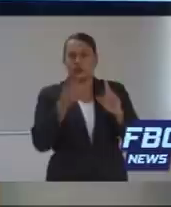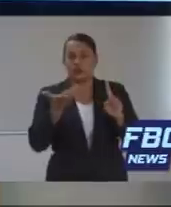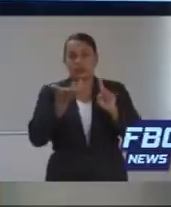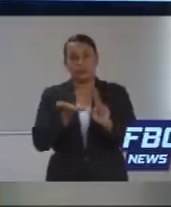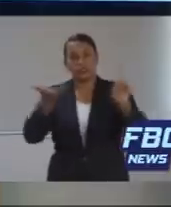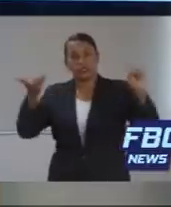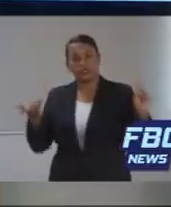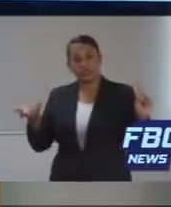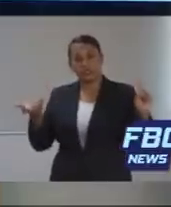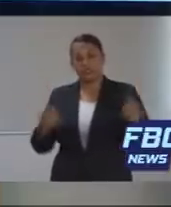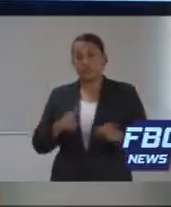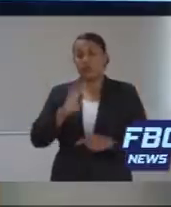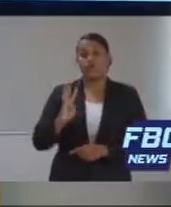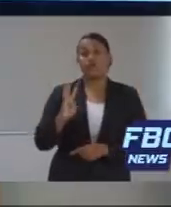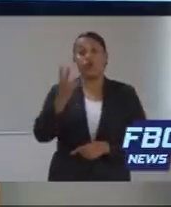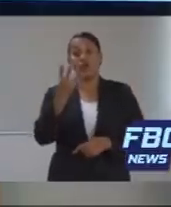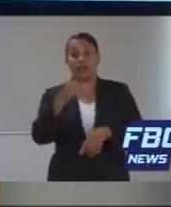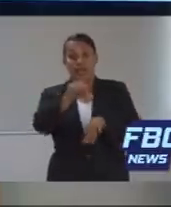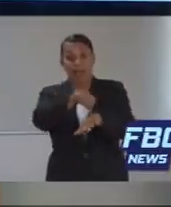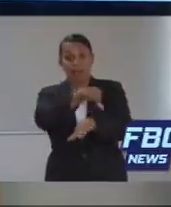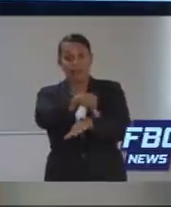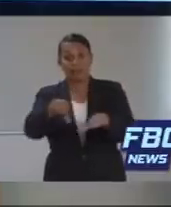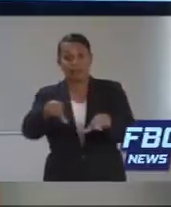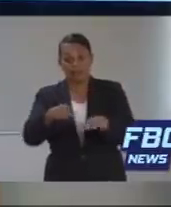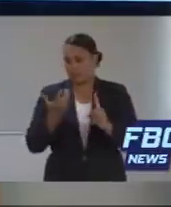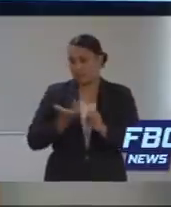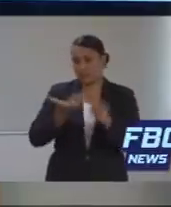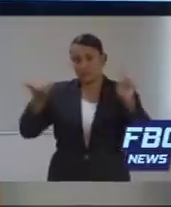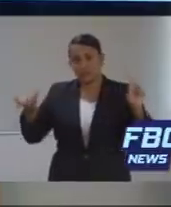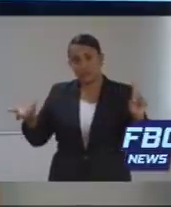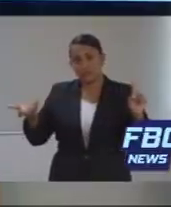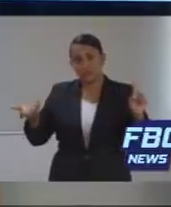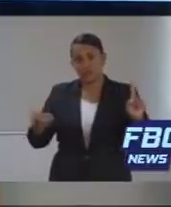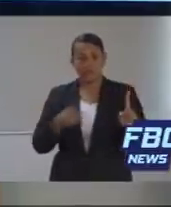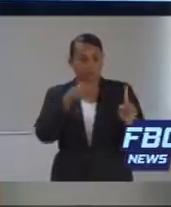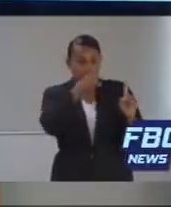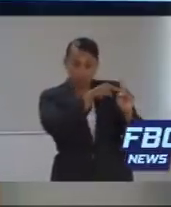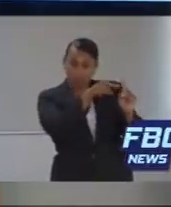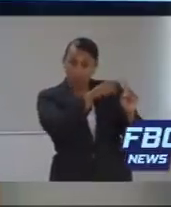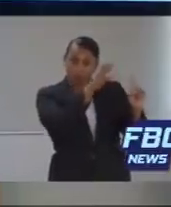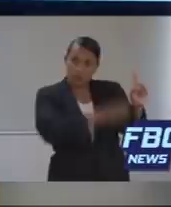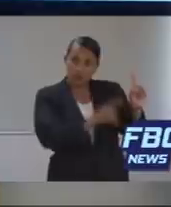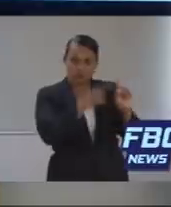the 4th of April. While she wasn't showing any symptoms,